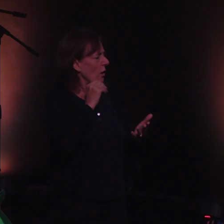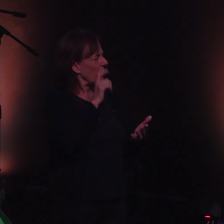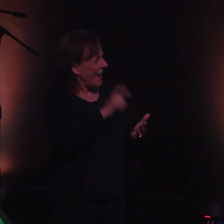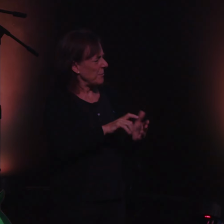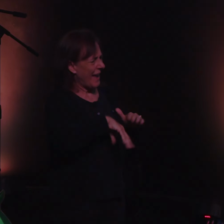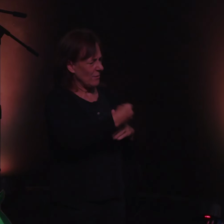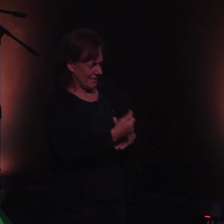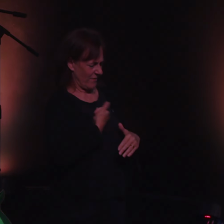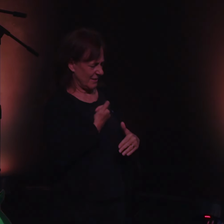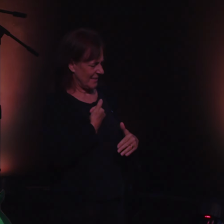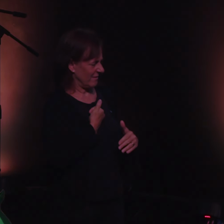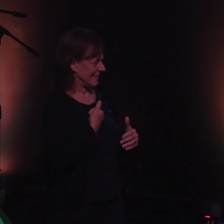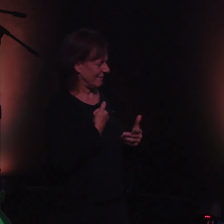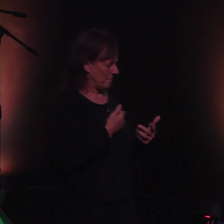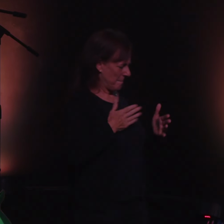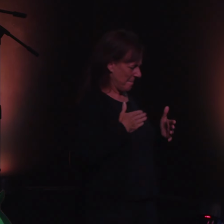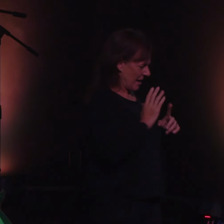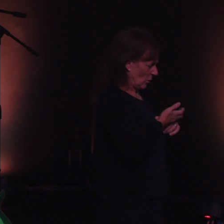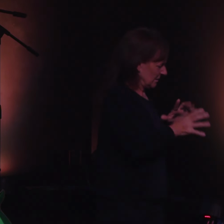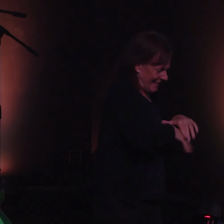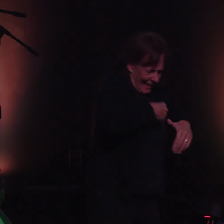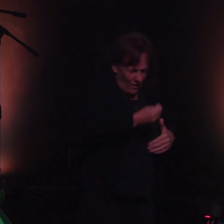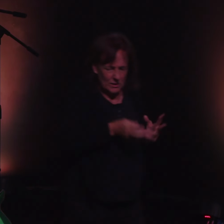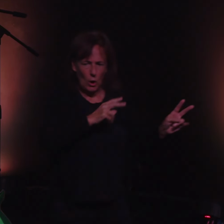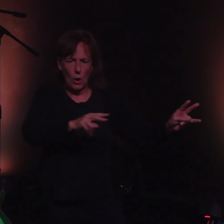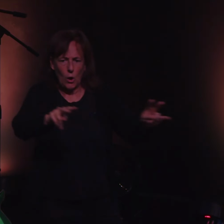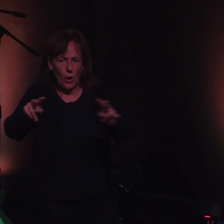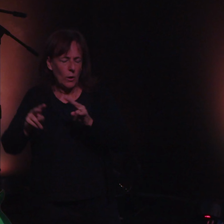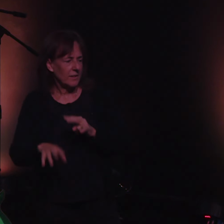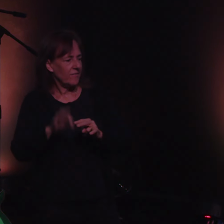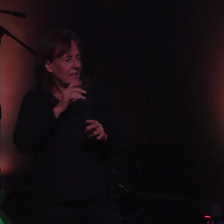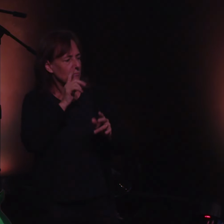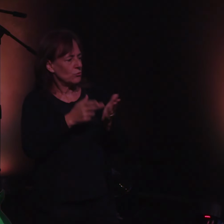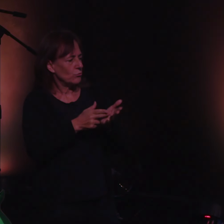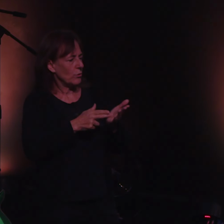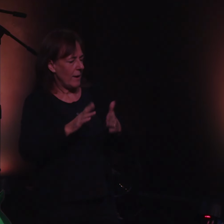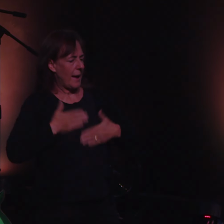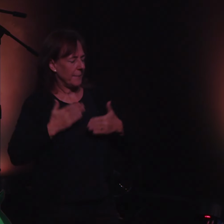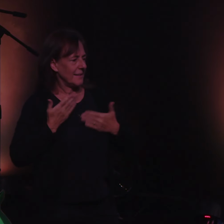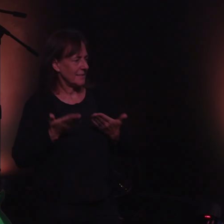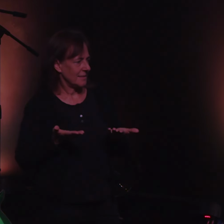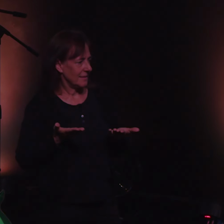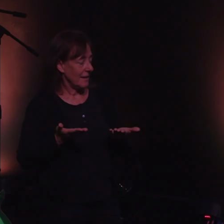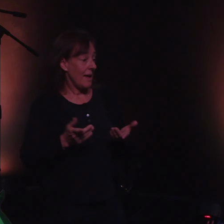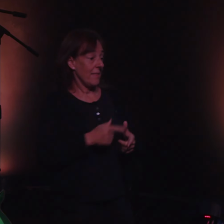to get outside of ourselves if we want to try and find true happiness. And that was leading up to this series on